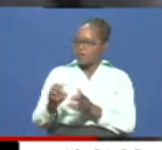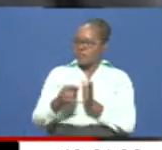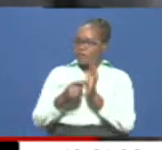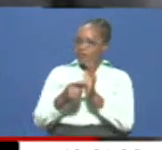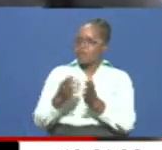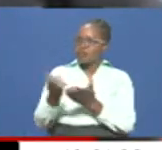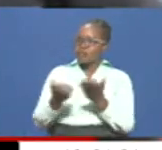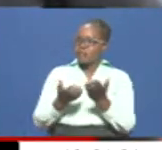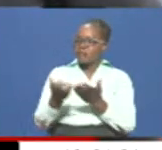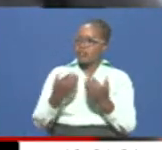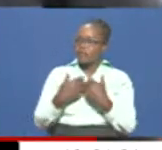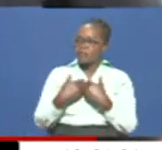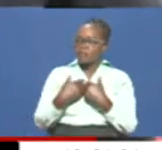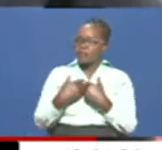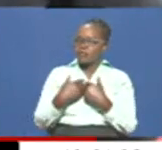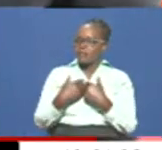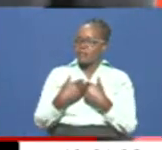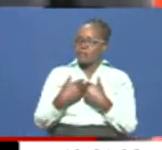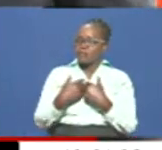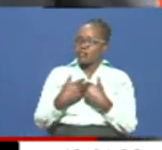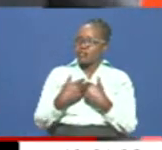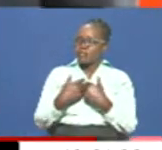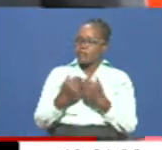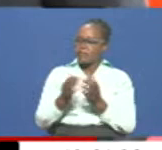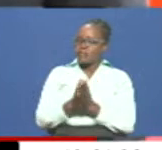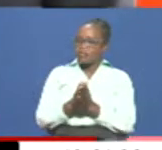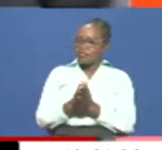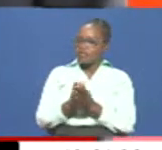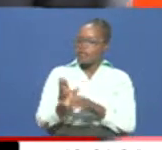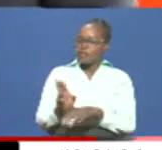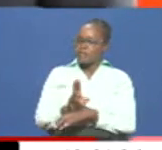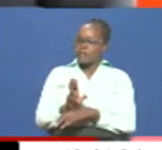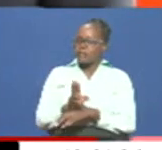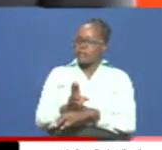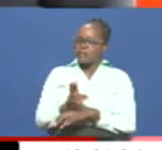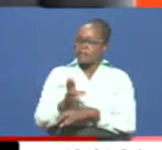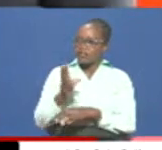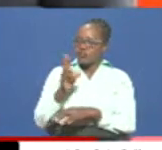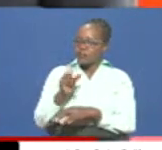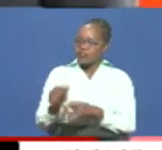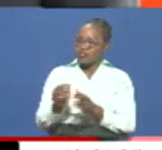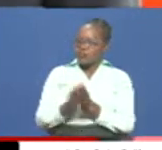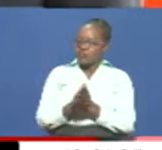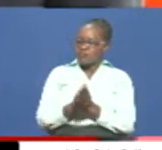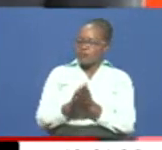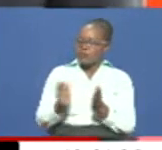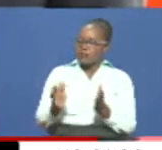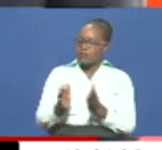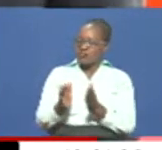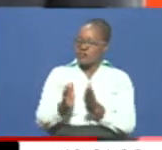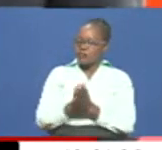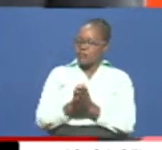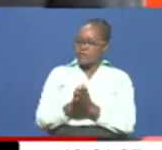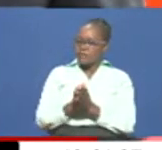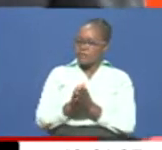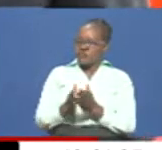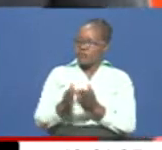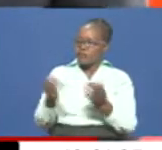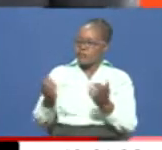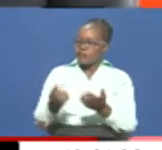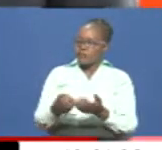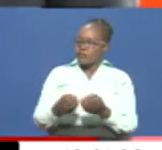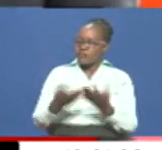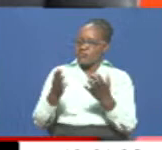that have survived and have products that can be utilized across by other bigger suppliers, all right? And the fact that they'll be having